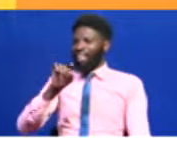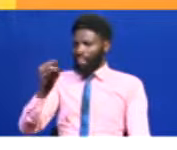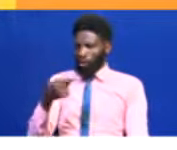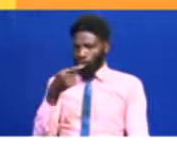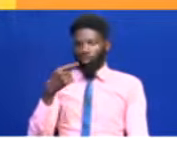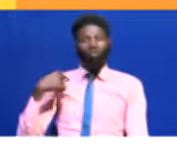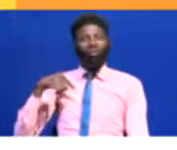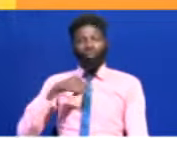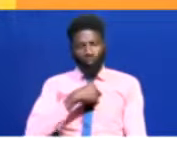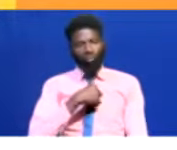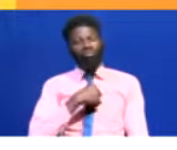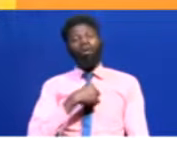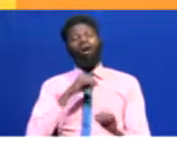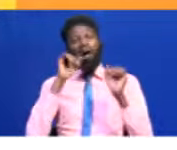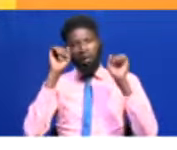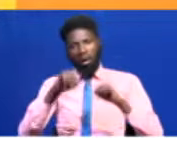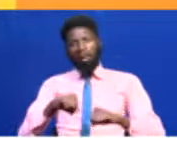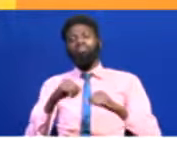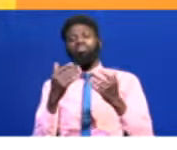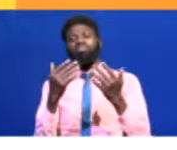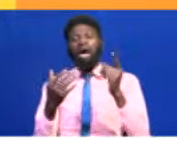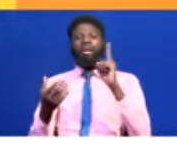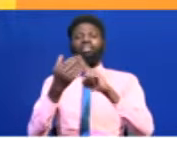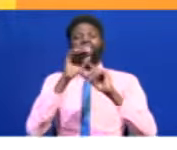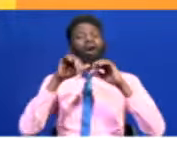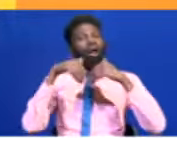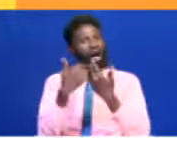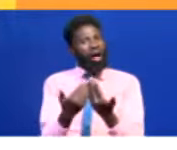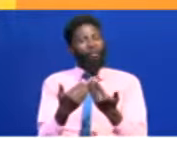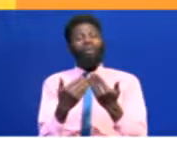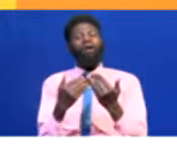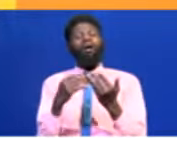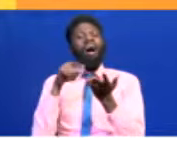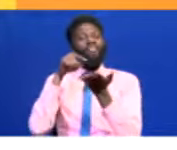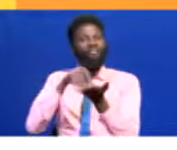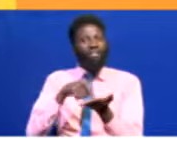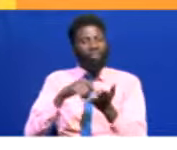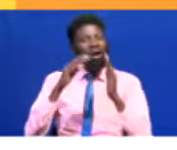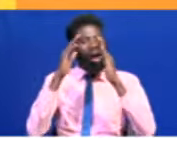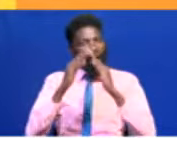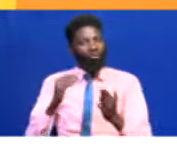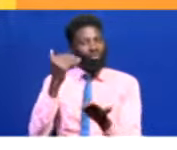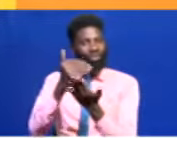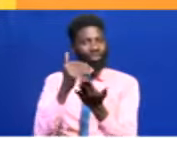housing program. Through the finance bill